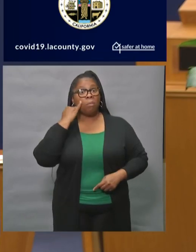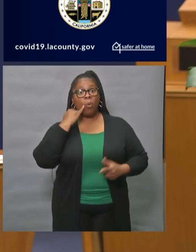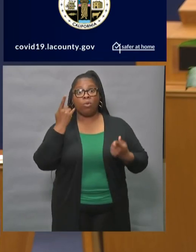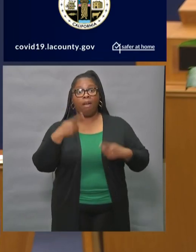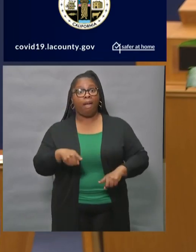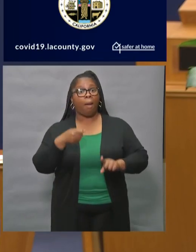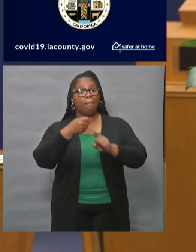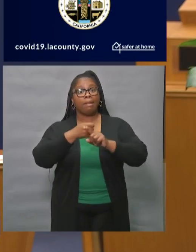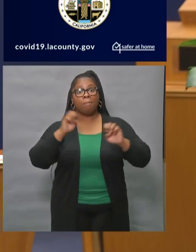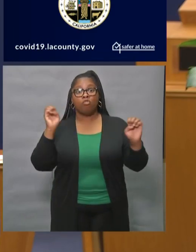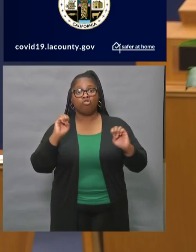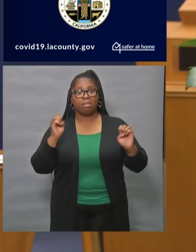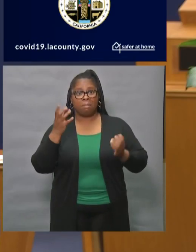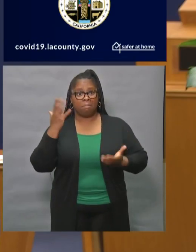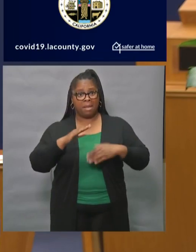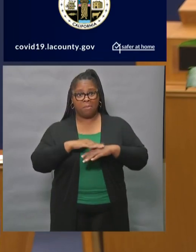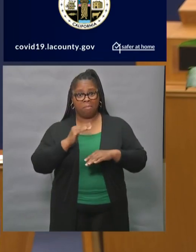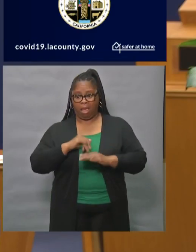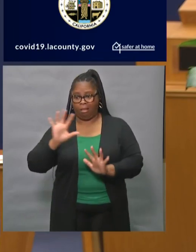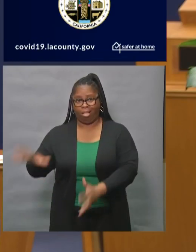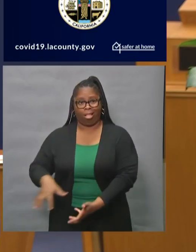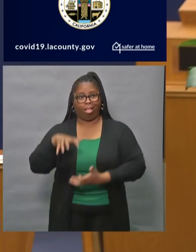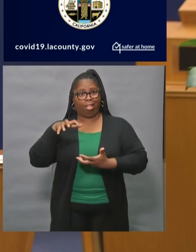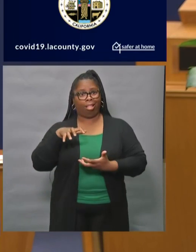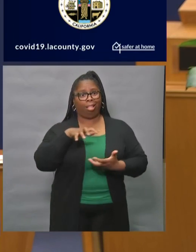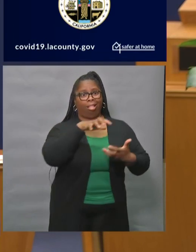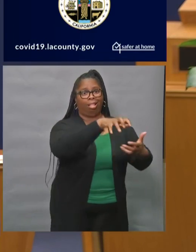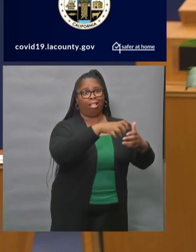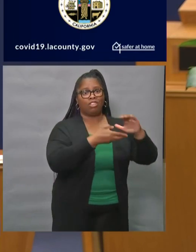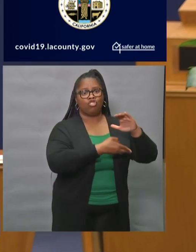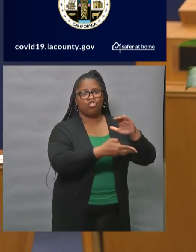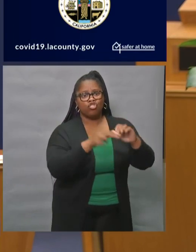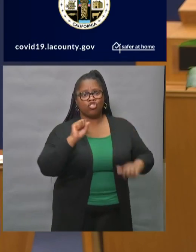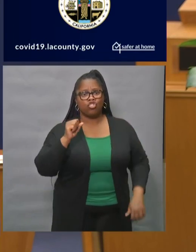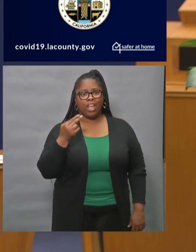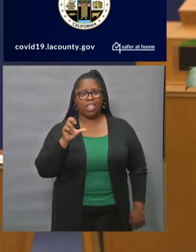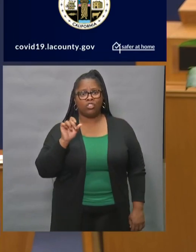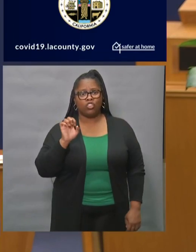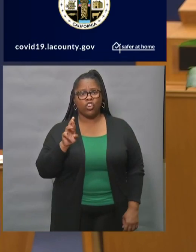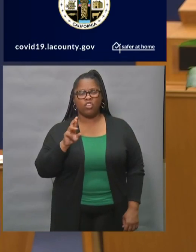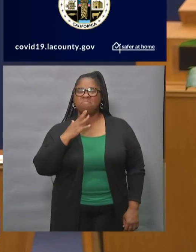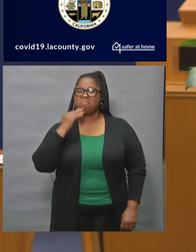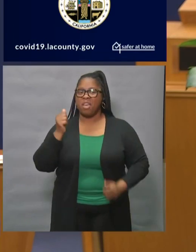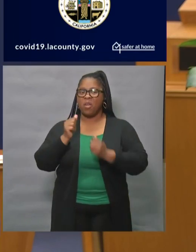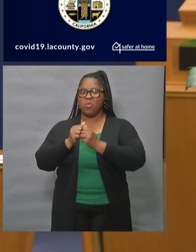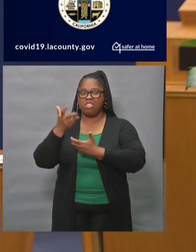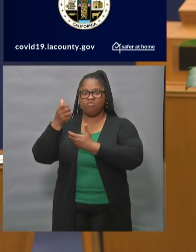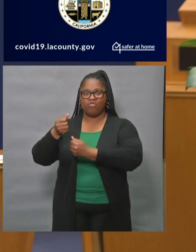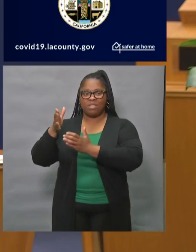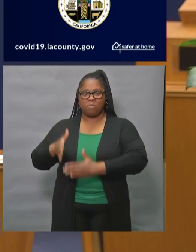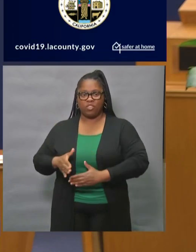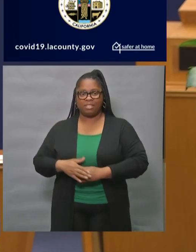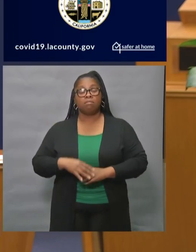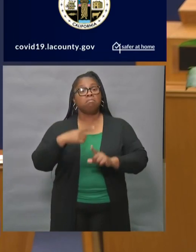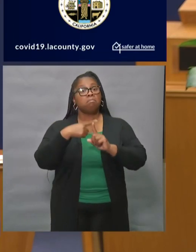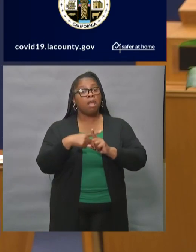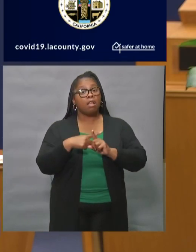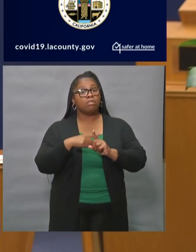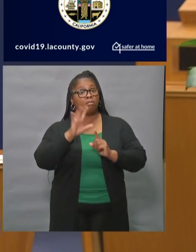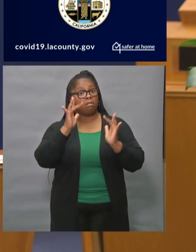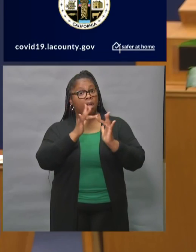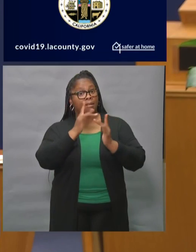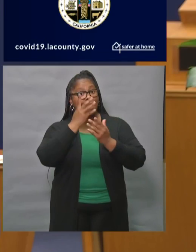emergency, your pet may get taken to a shelter instead of to a trusted caretaker. Also, carry a copy of the contact information